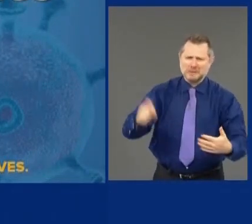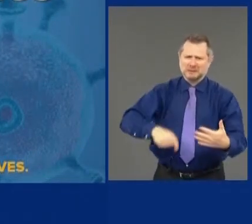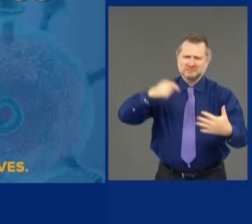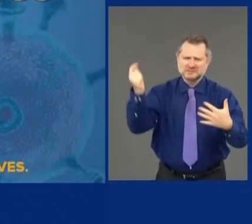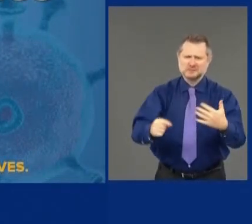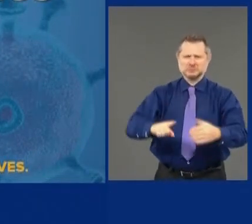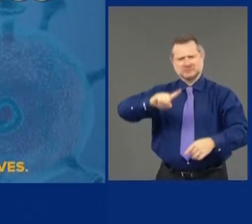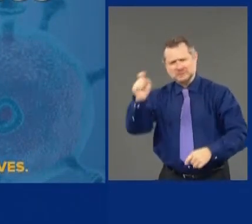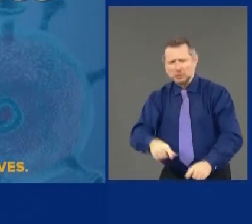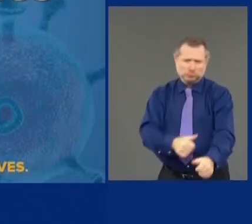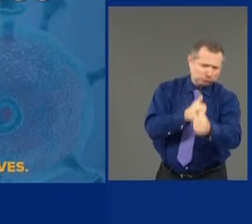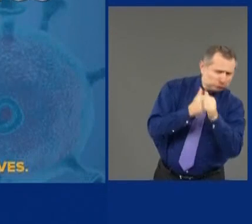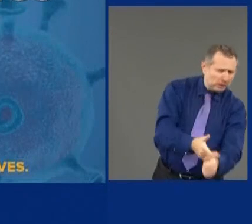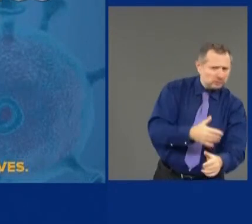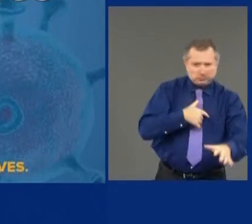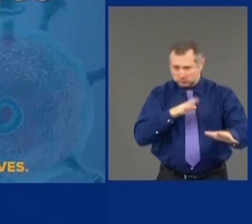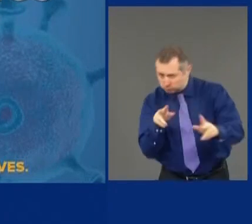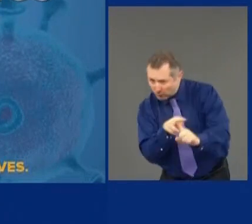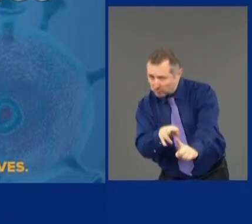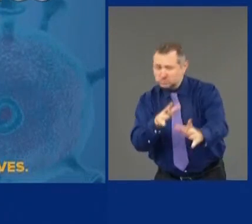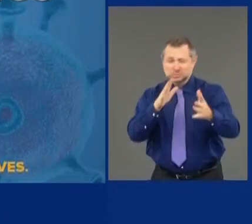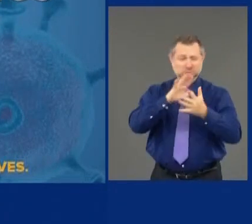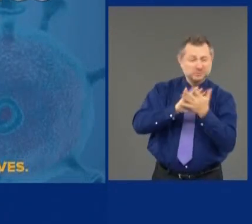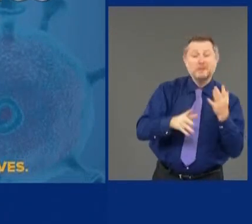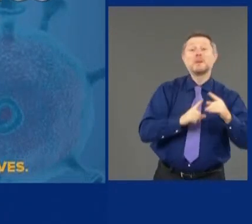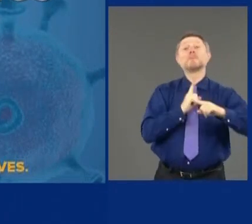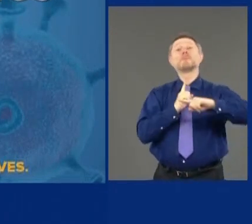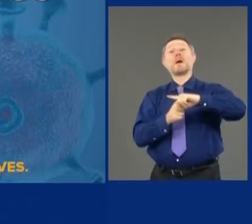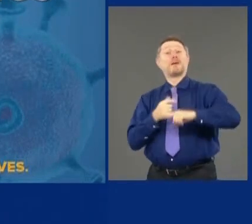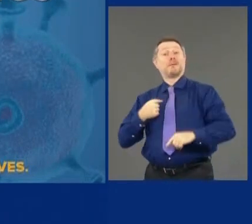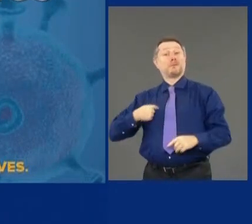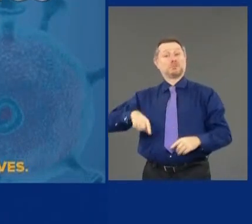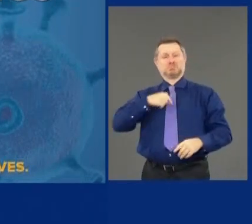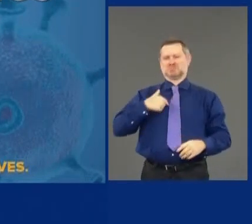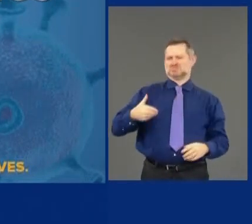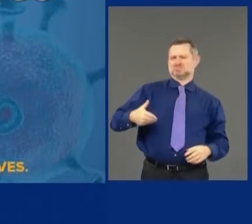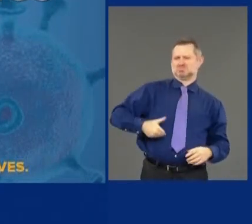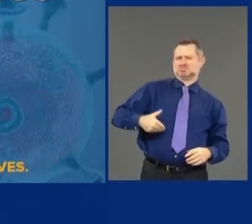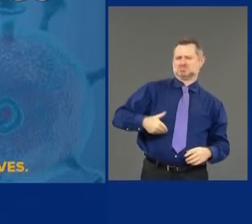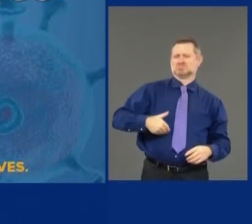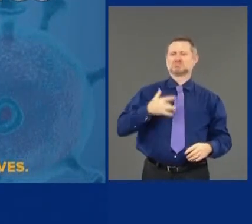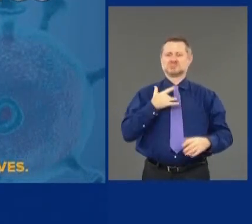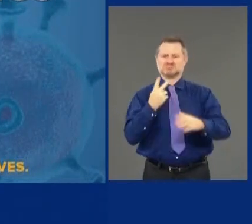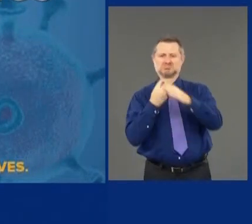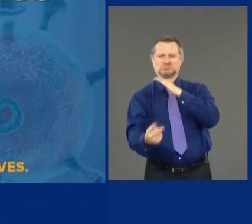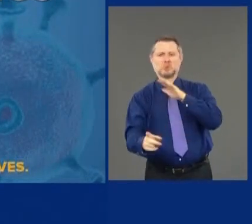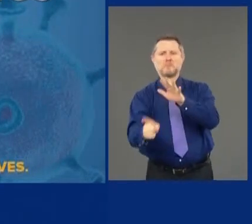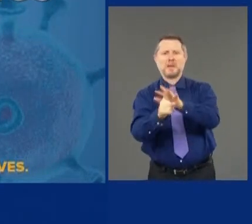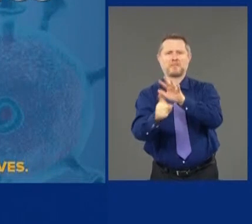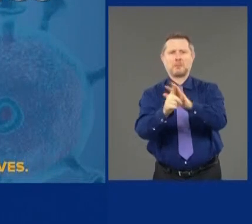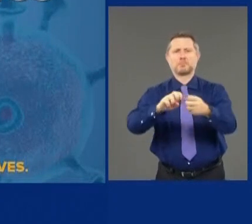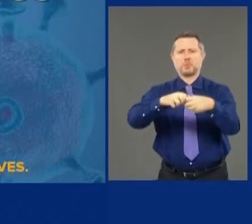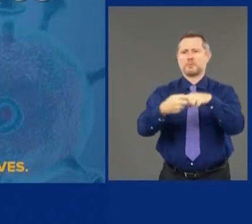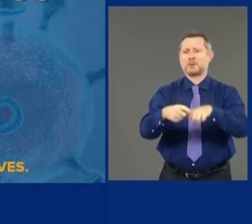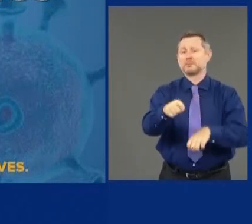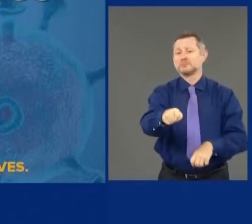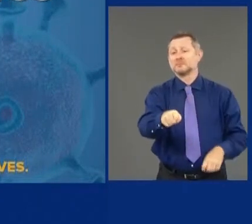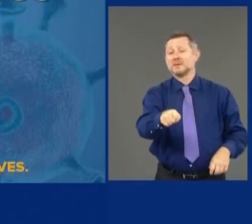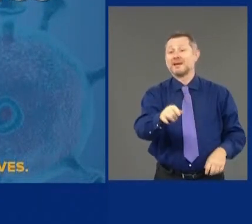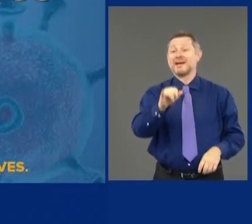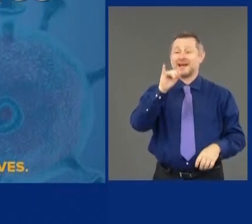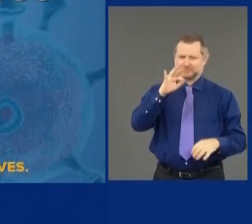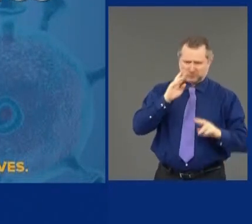also, we anticipated future issues, right? If you're only dealing with the issue you have in front of